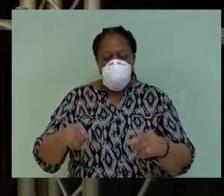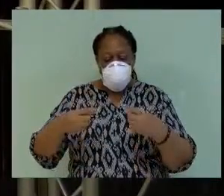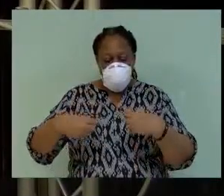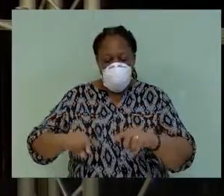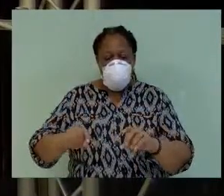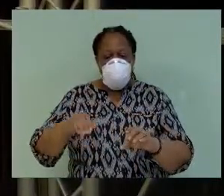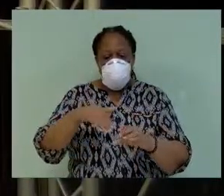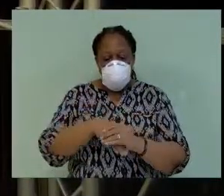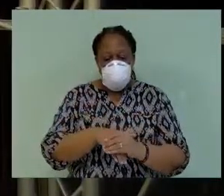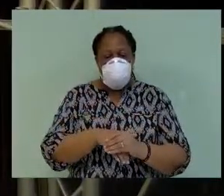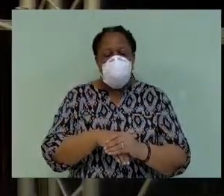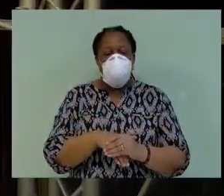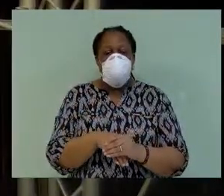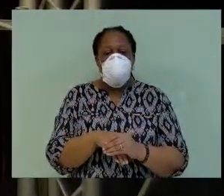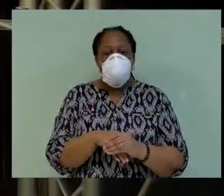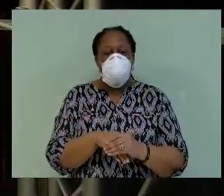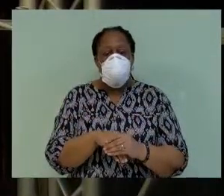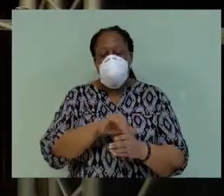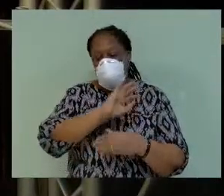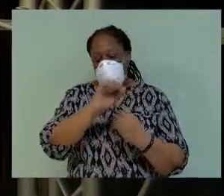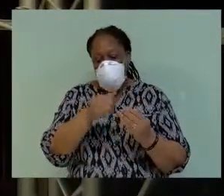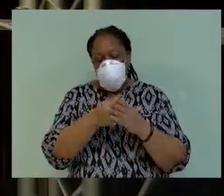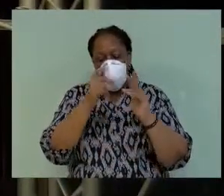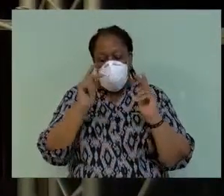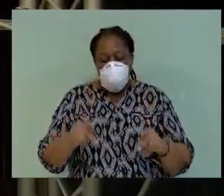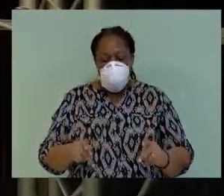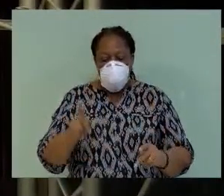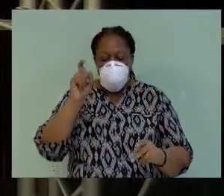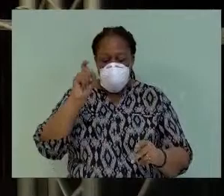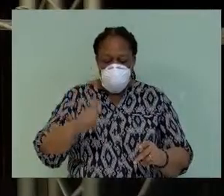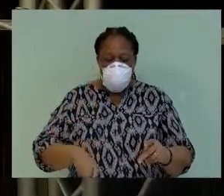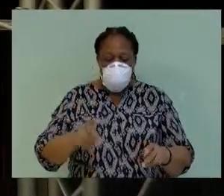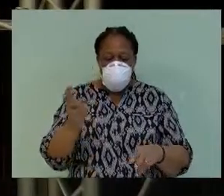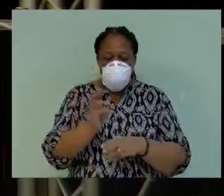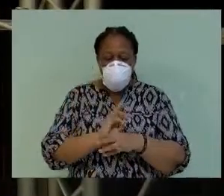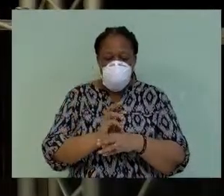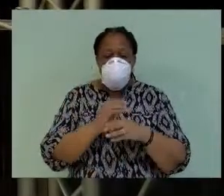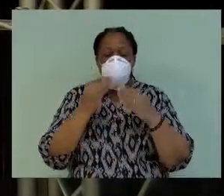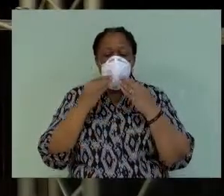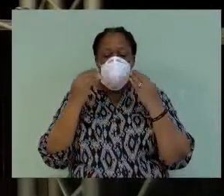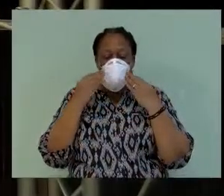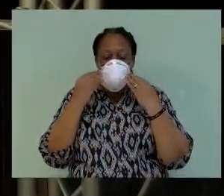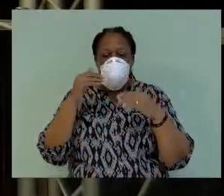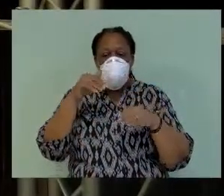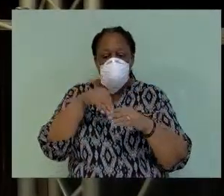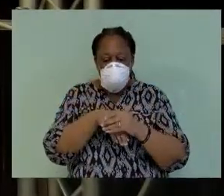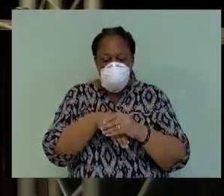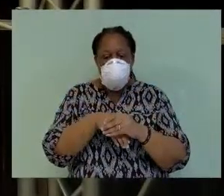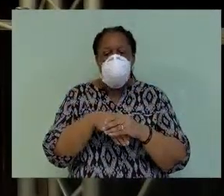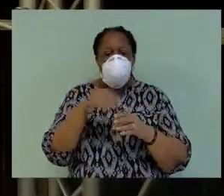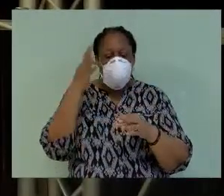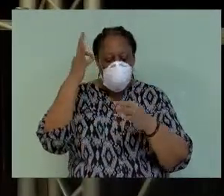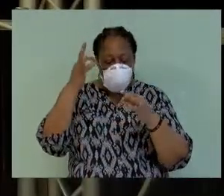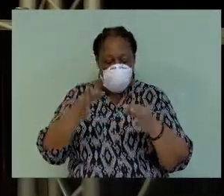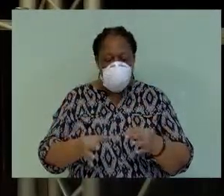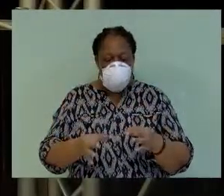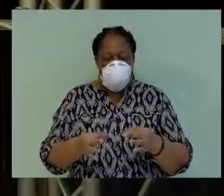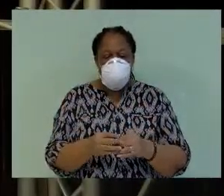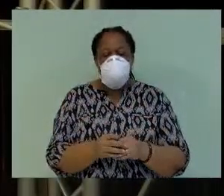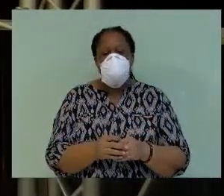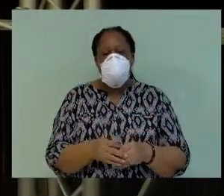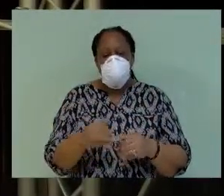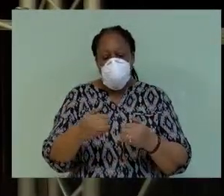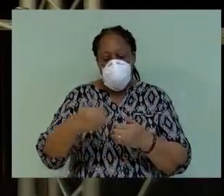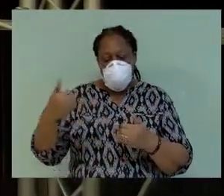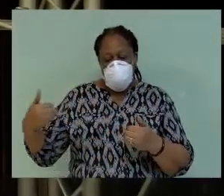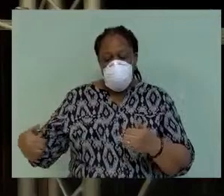wear masks when inside of the courtrooms. 6. Social distancing of at least 6 feet must be observed